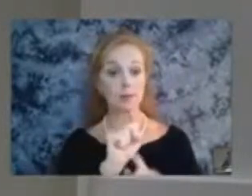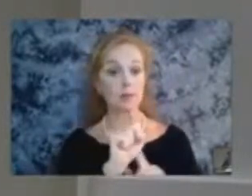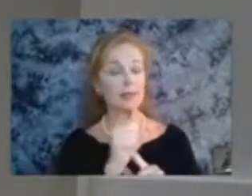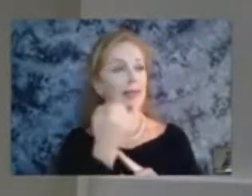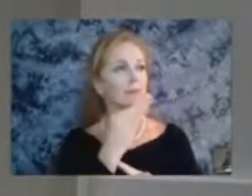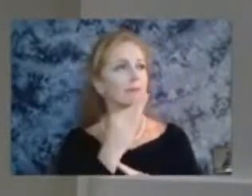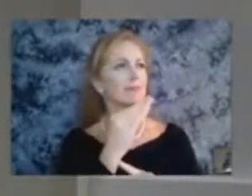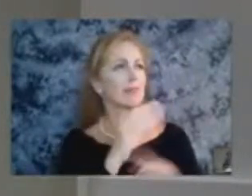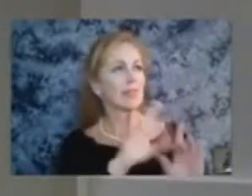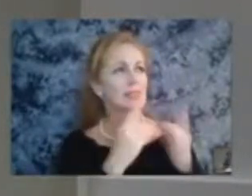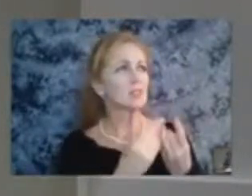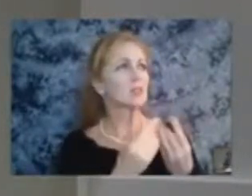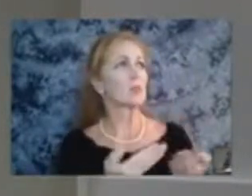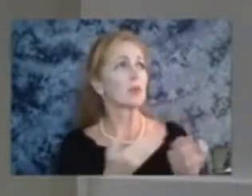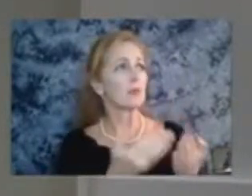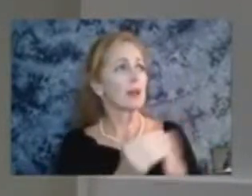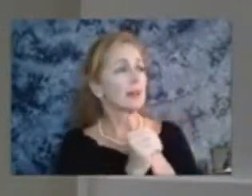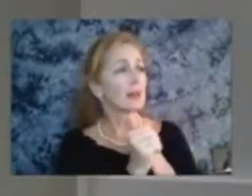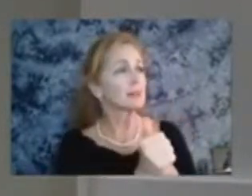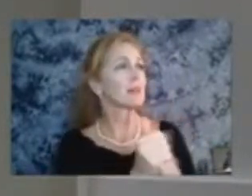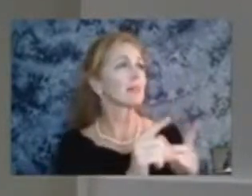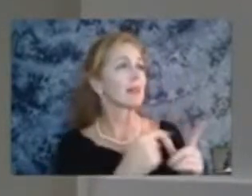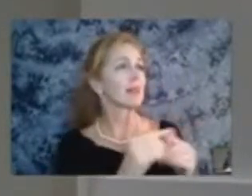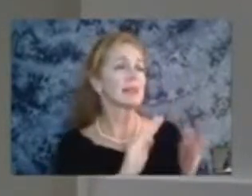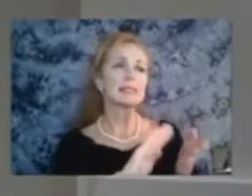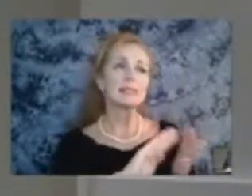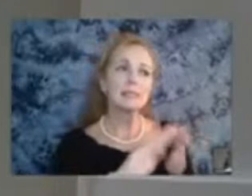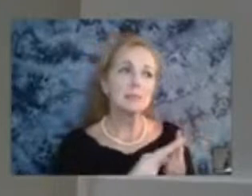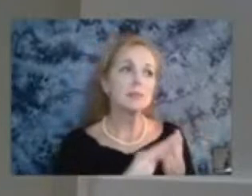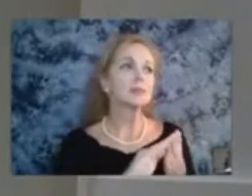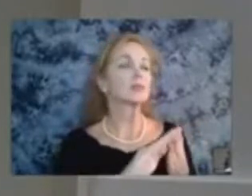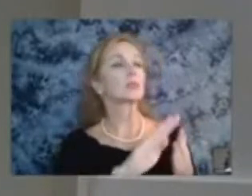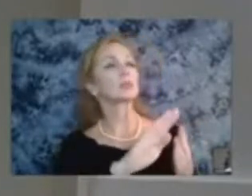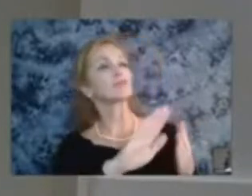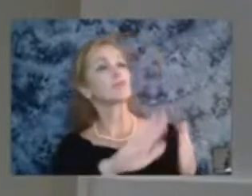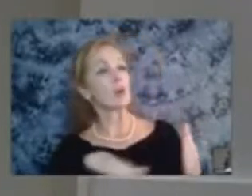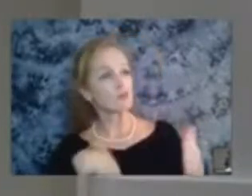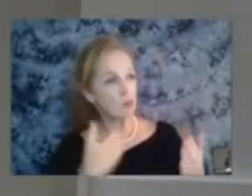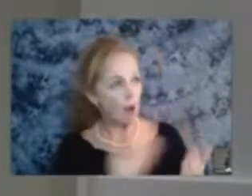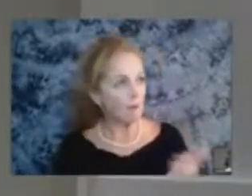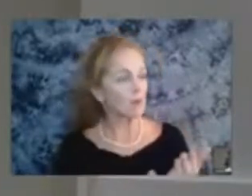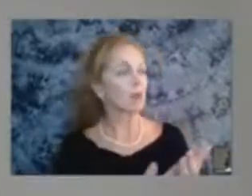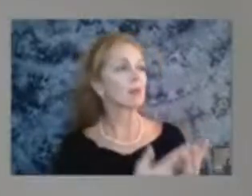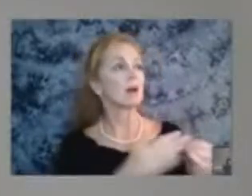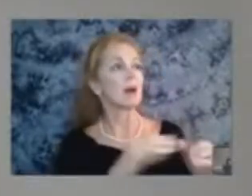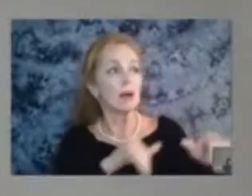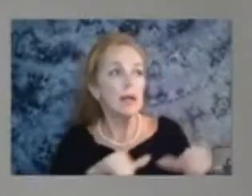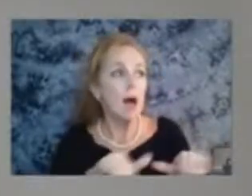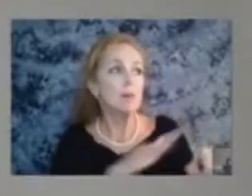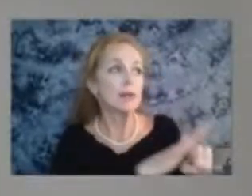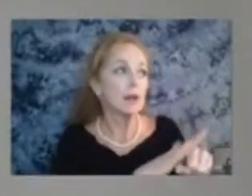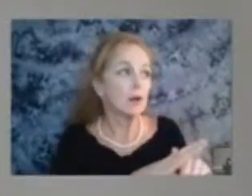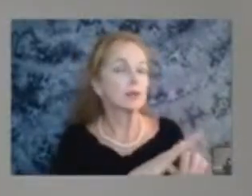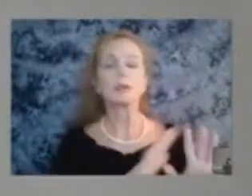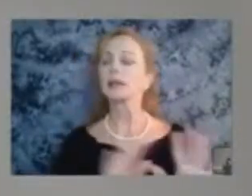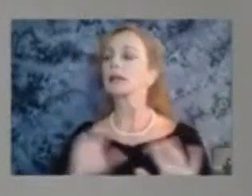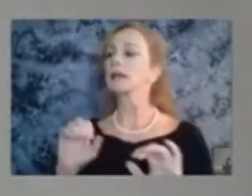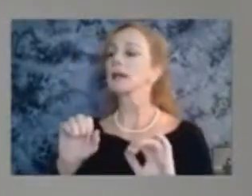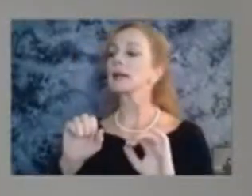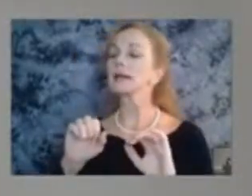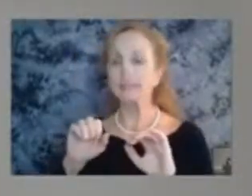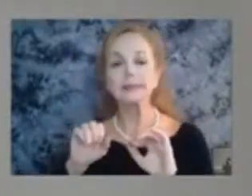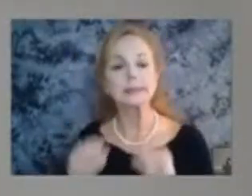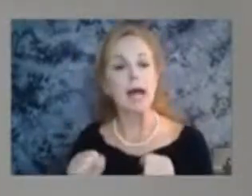the guidance on how we do things like dismissal and arrival in common areas, or... Yes, okay, thank you. Yes, we have provided guidance